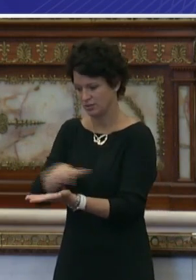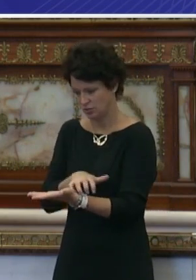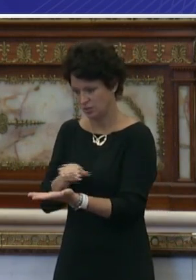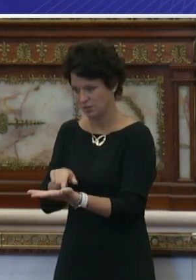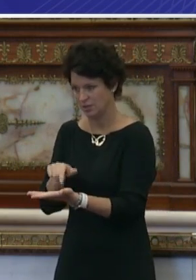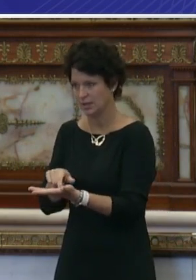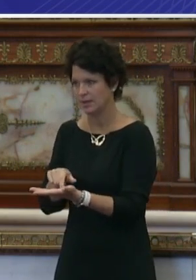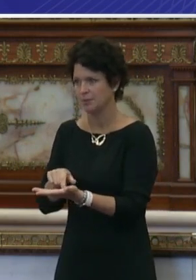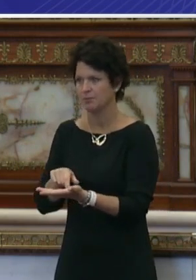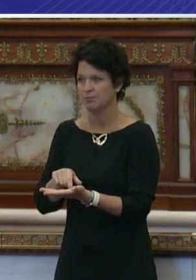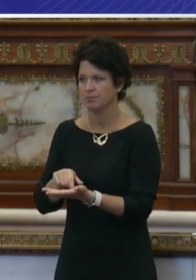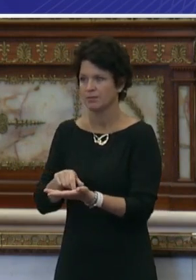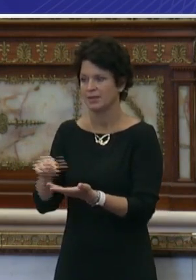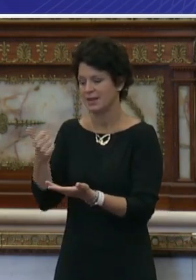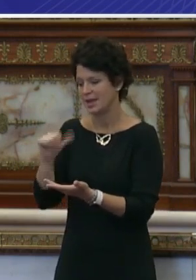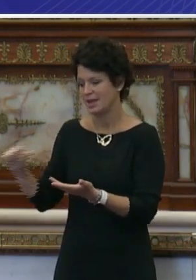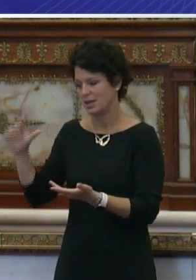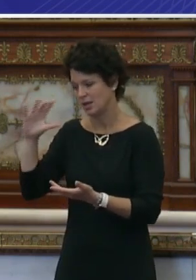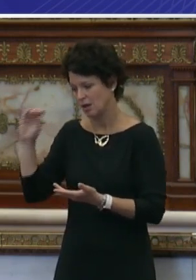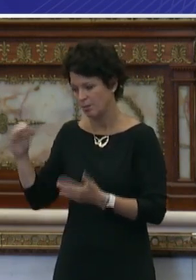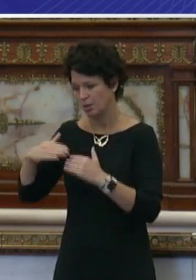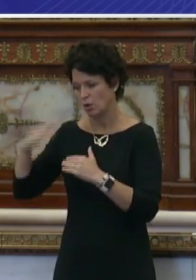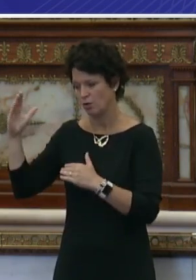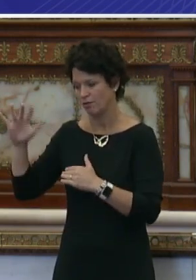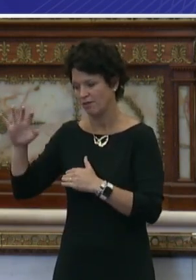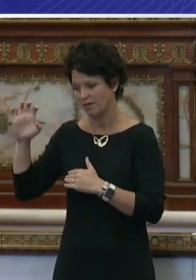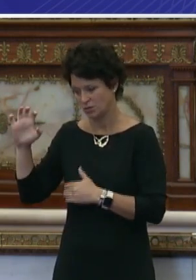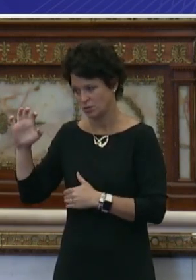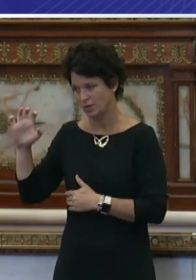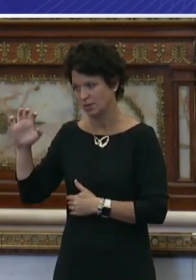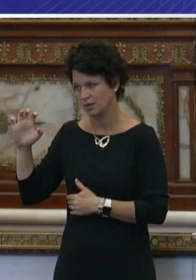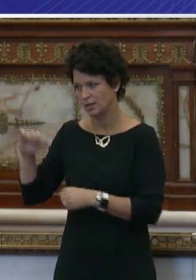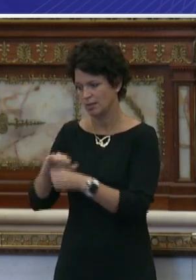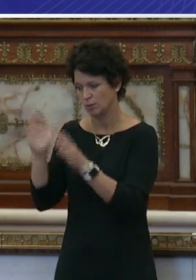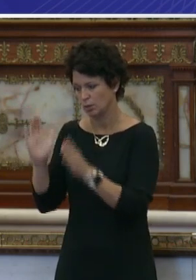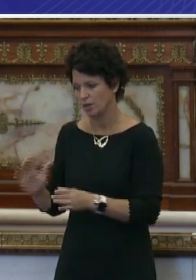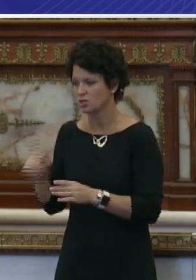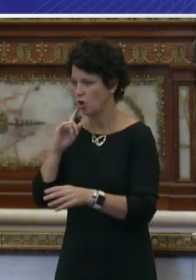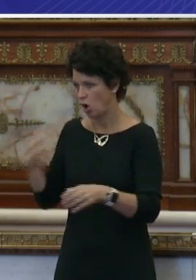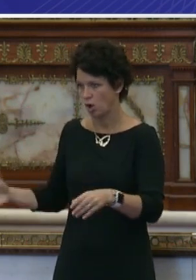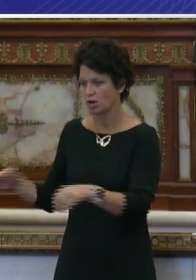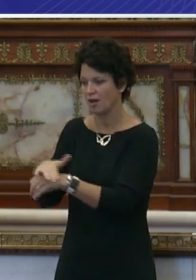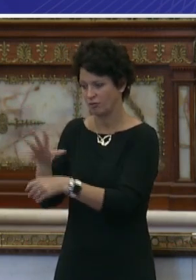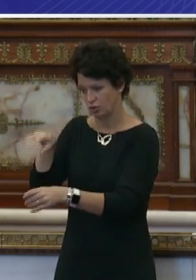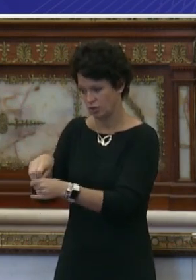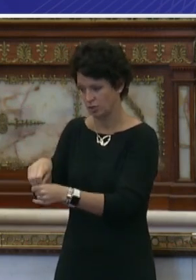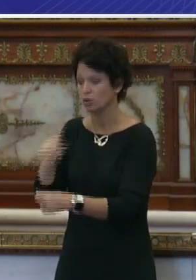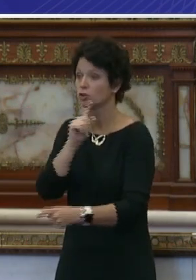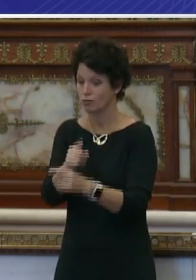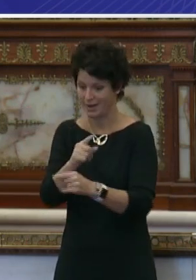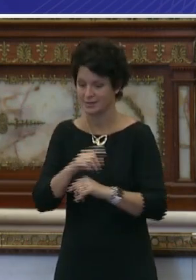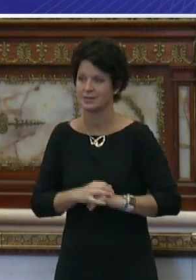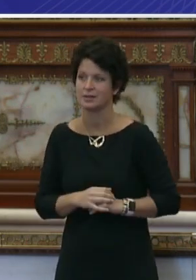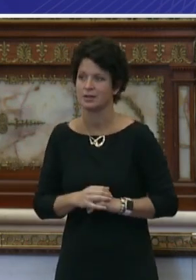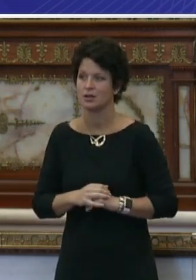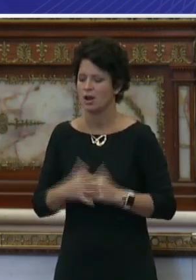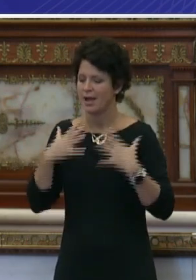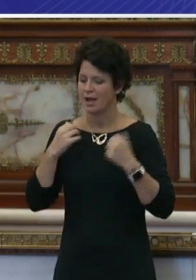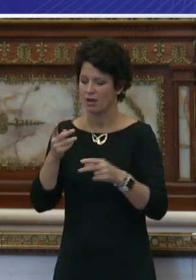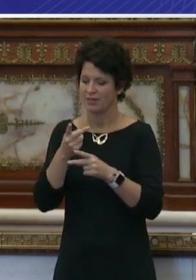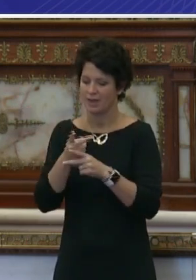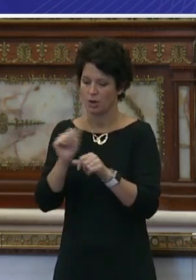then any employer over 500 employees are covered. Correct. So if you're a healthcare